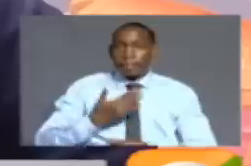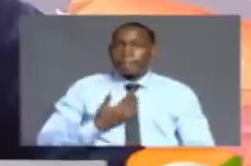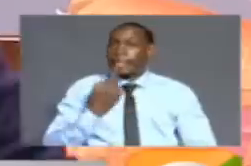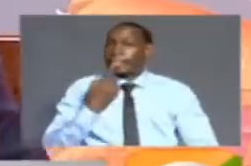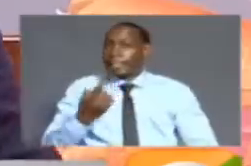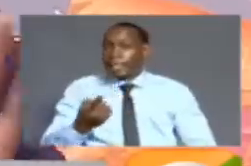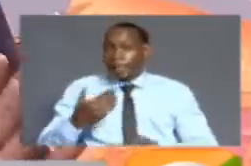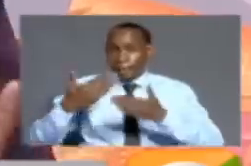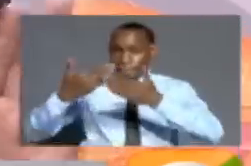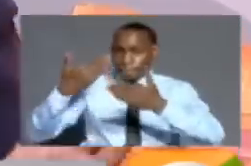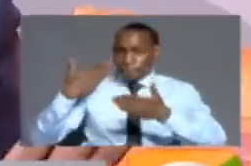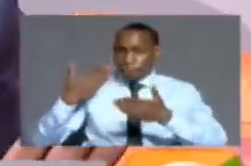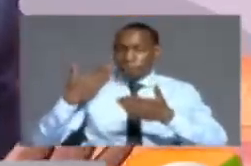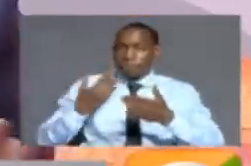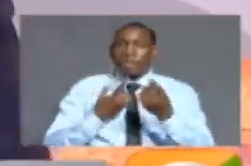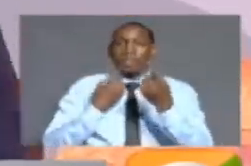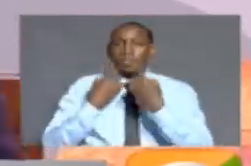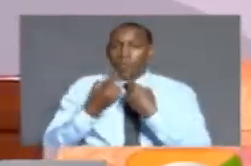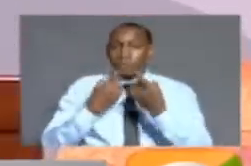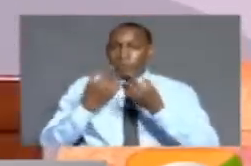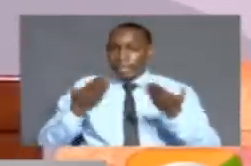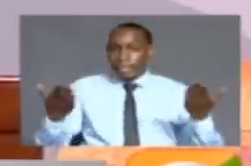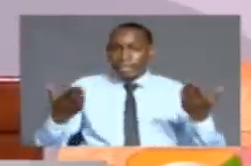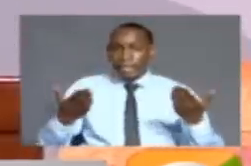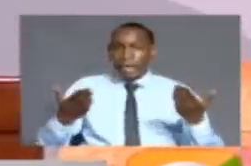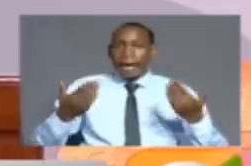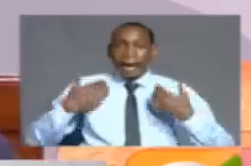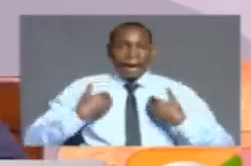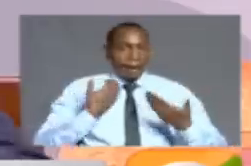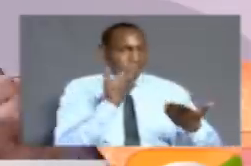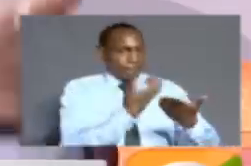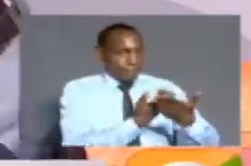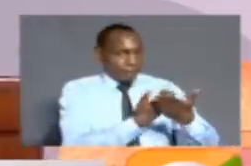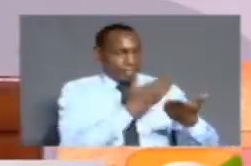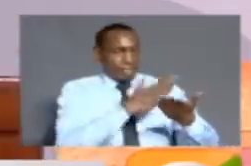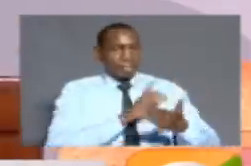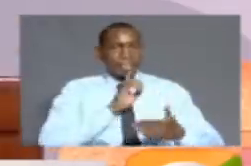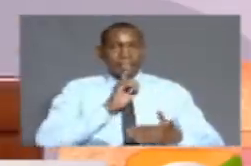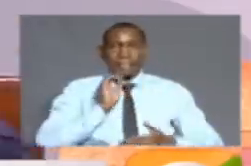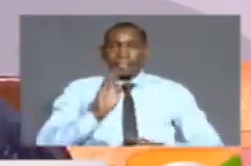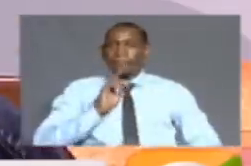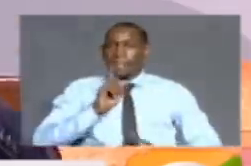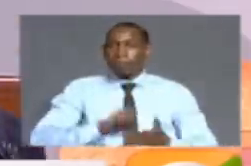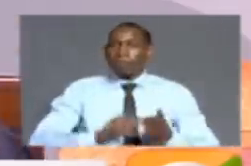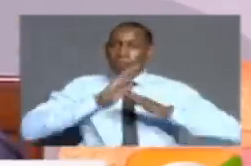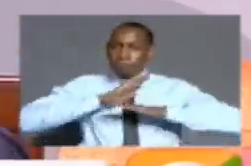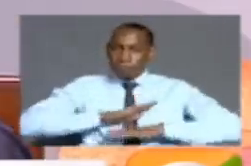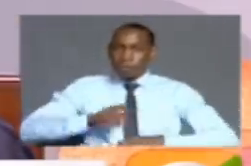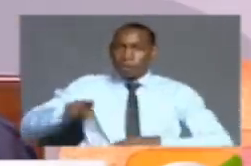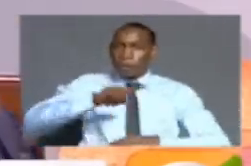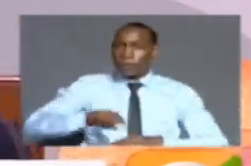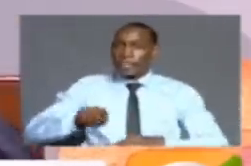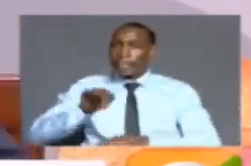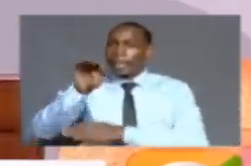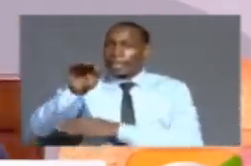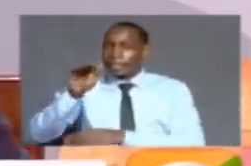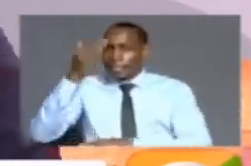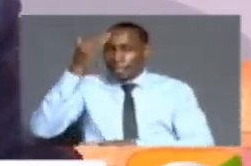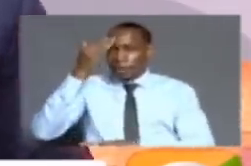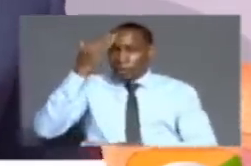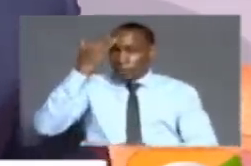let me tell you, before you speak about something, have the facts. You know, if he says Watulize, then of course we are going to ask them, why on